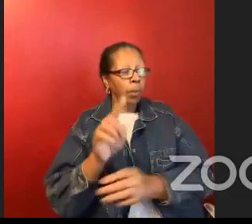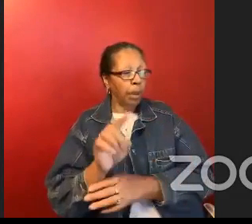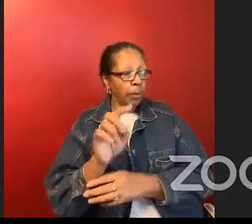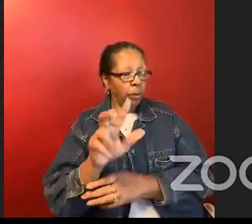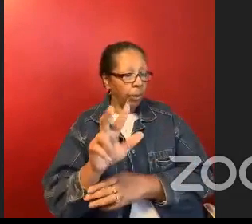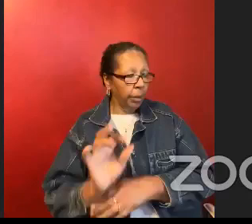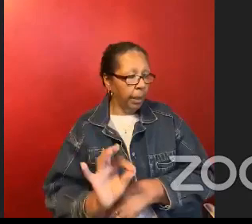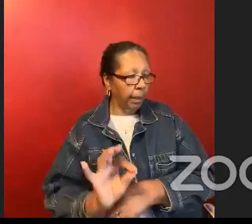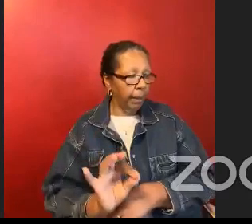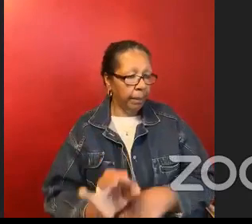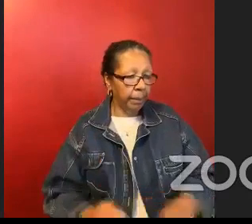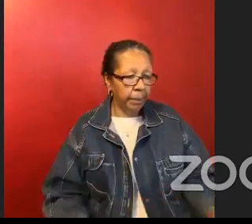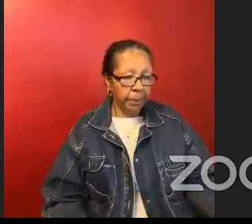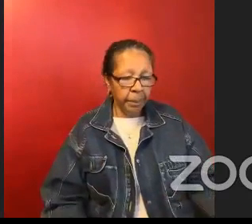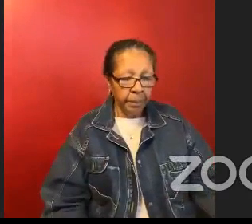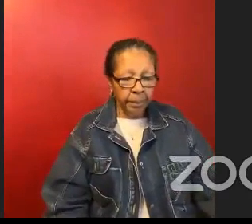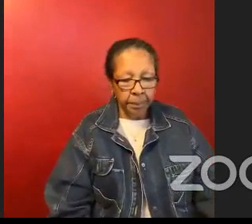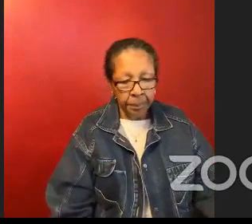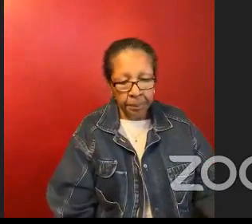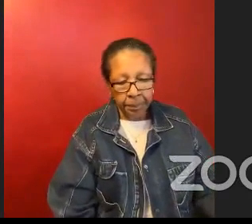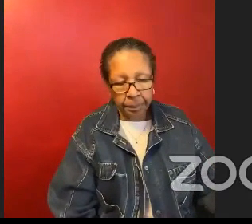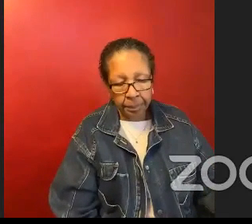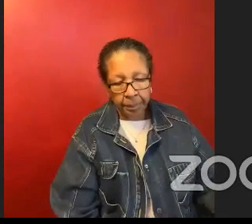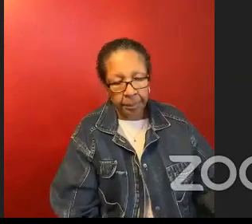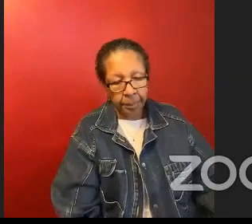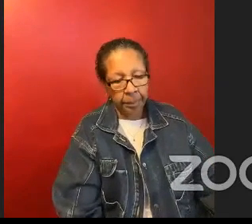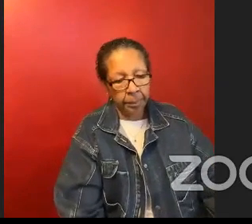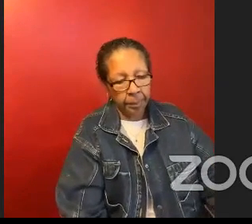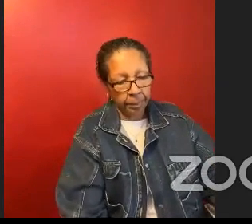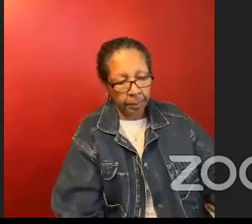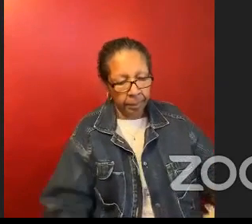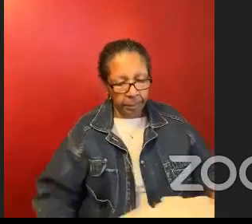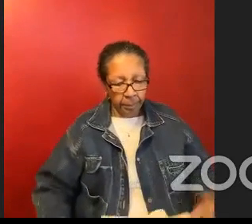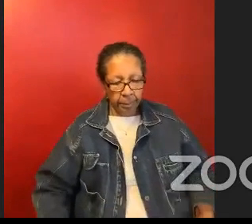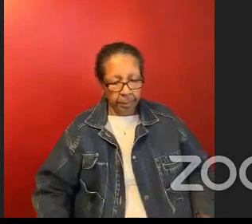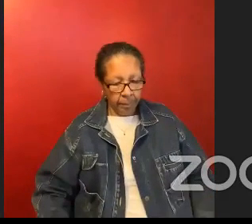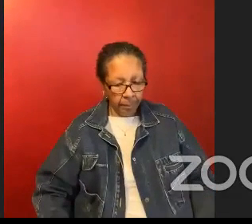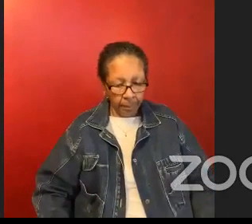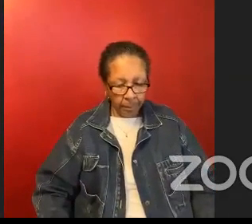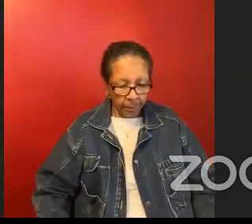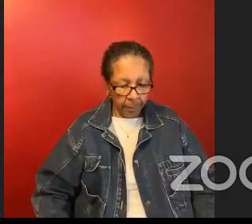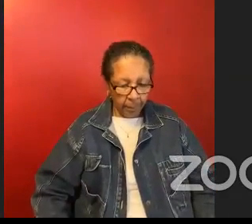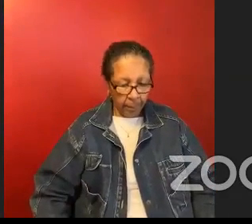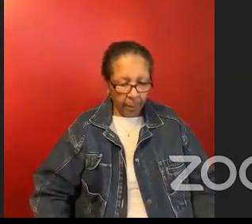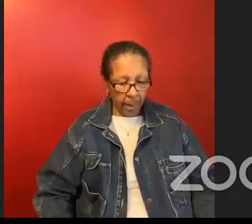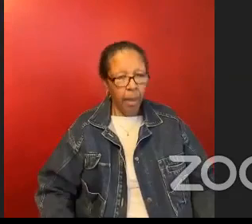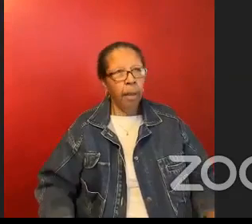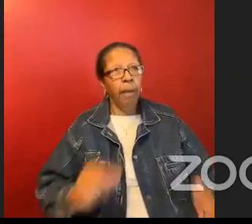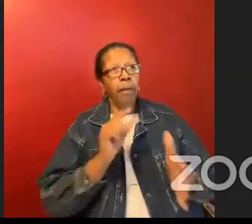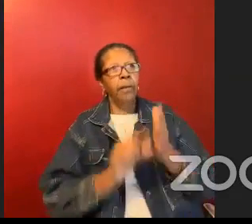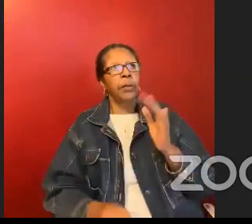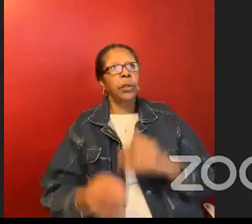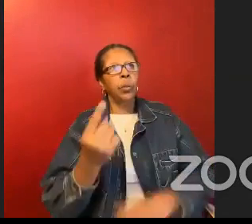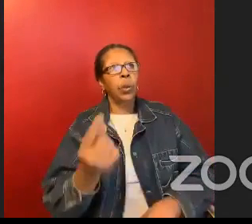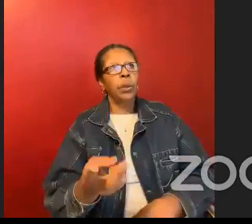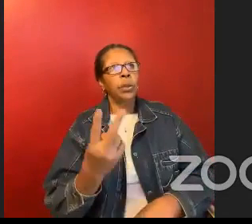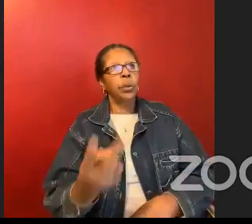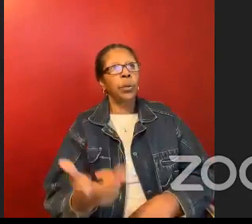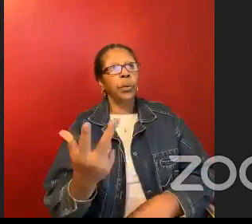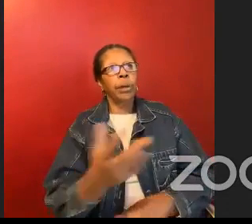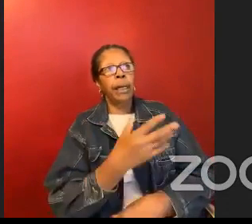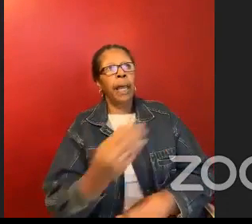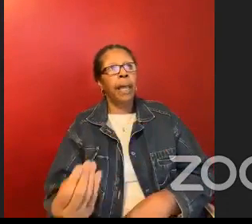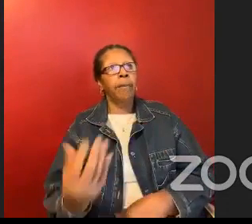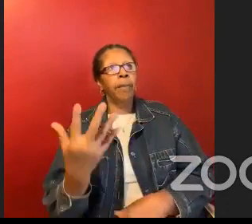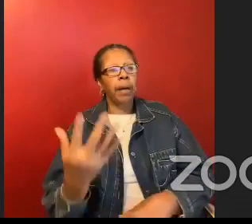139, Praise to the Lord, the Almighty, verse 1, 2, 3, and 5.